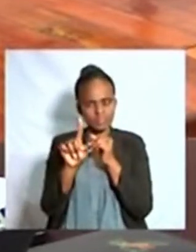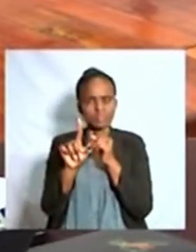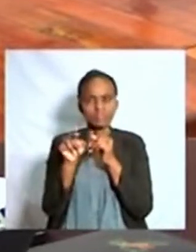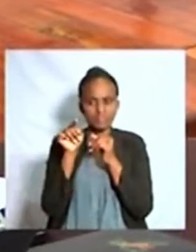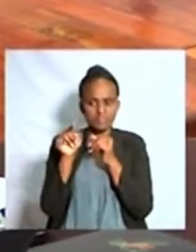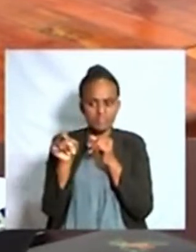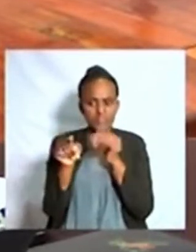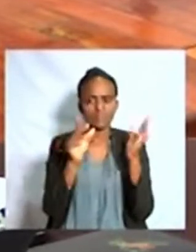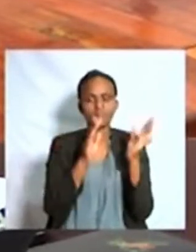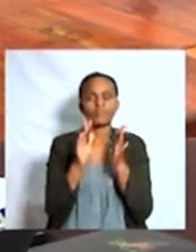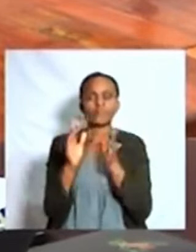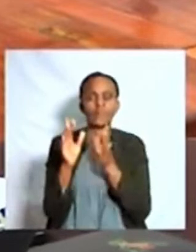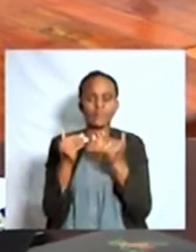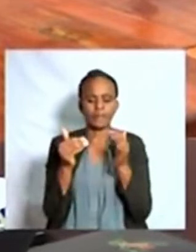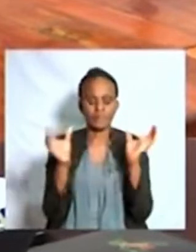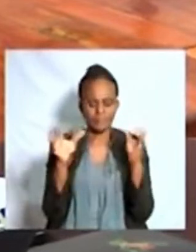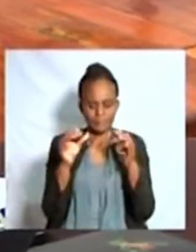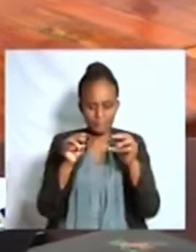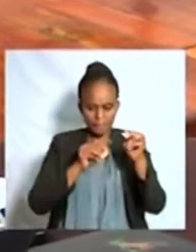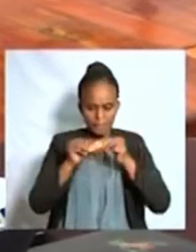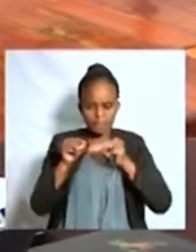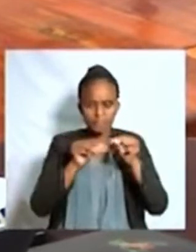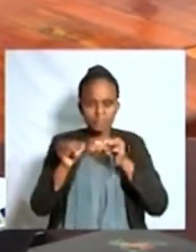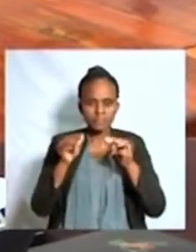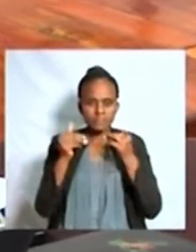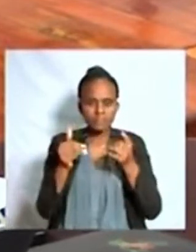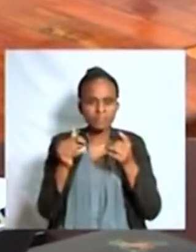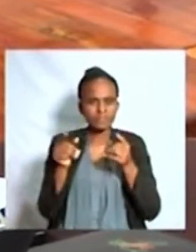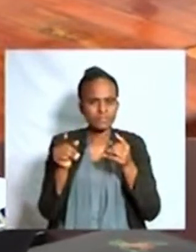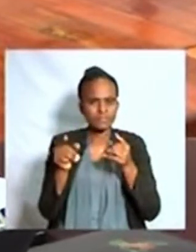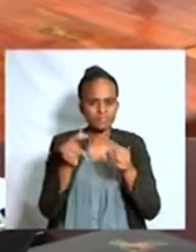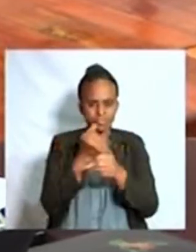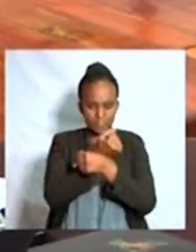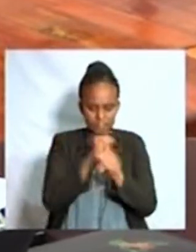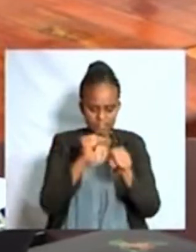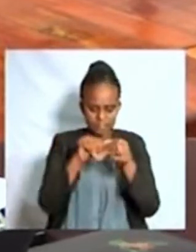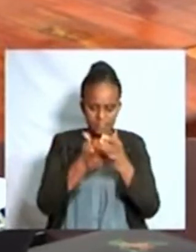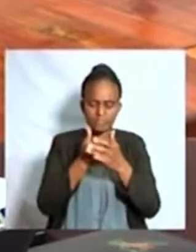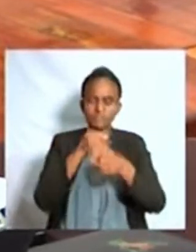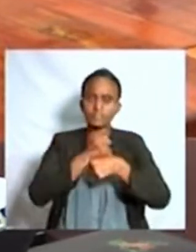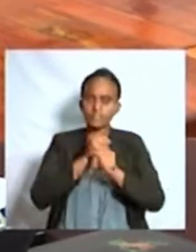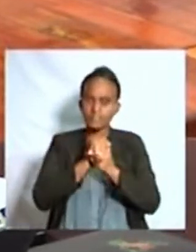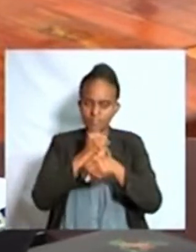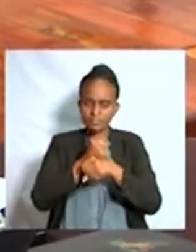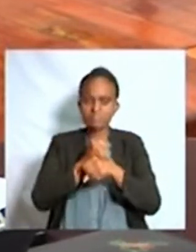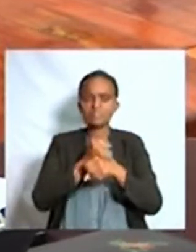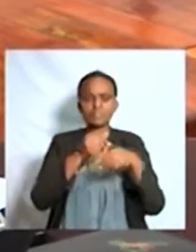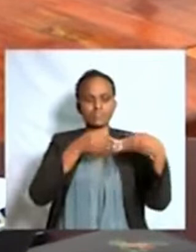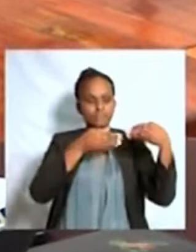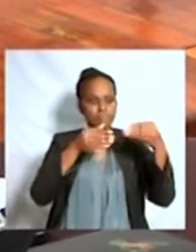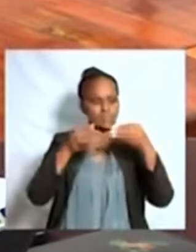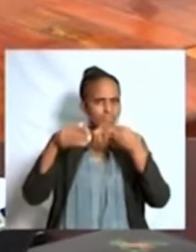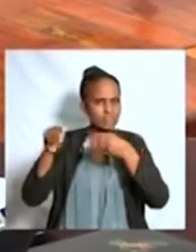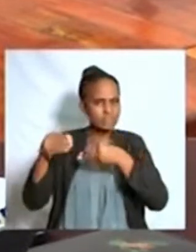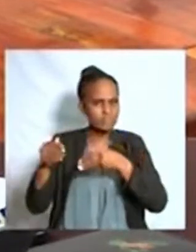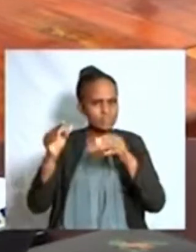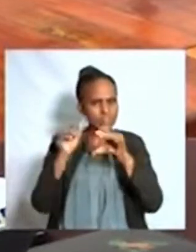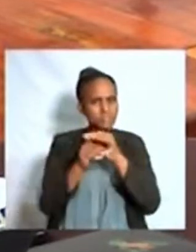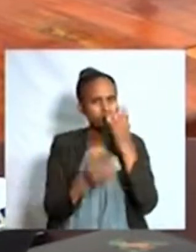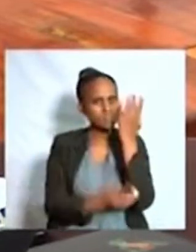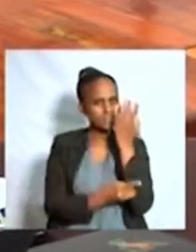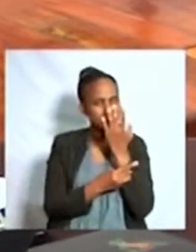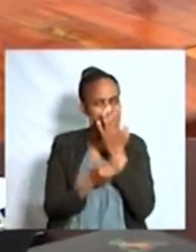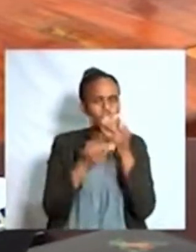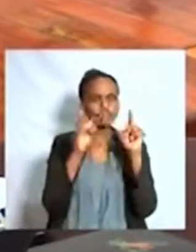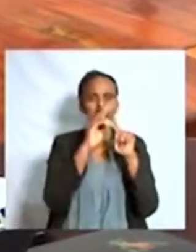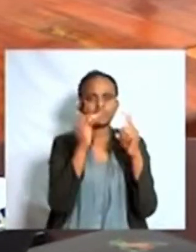a remedial measure, the Council management resolved to create satellite markets in the developing nodes of the district